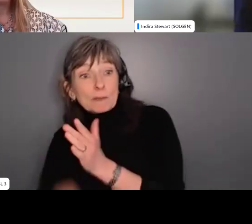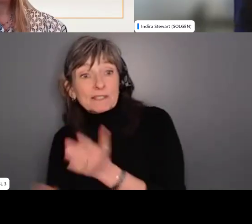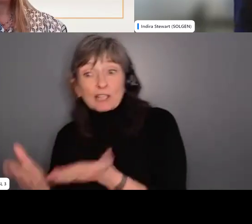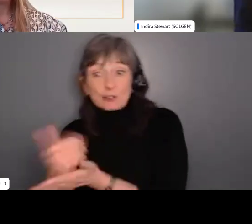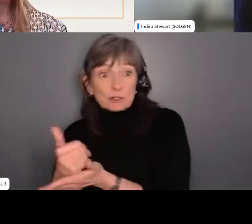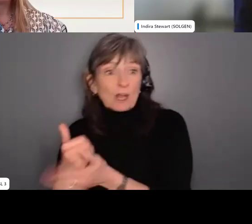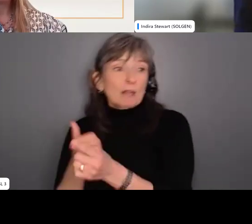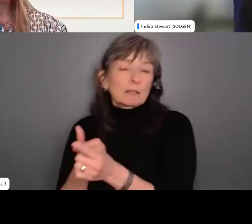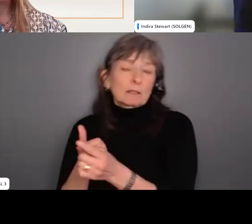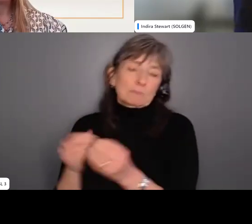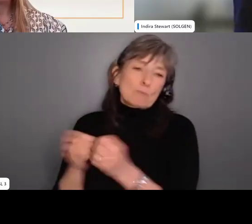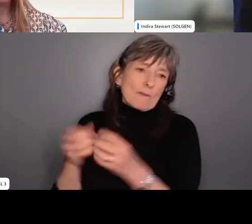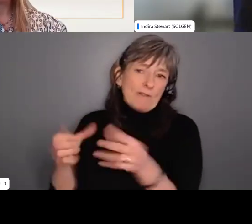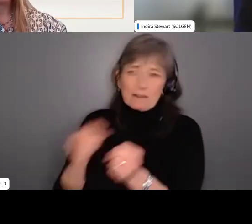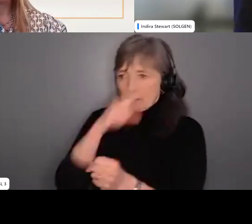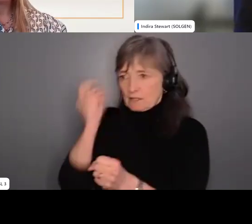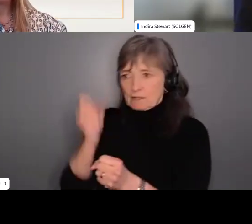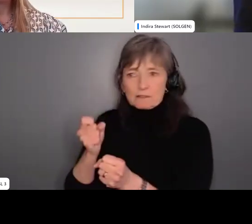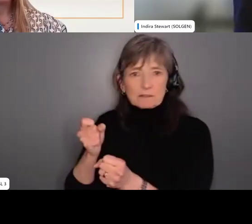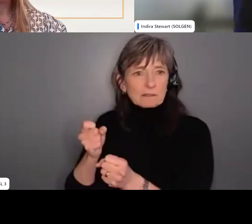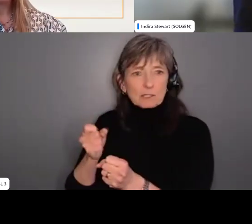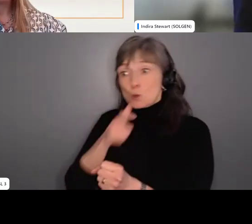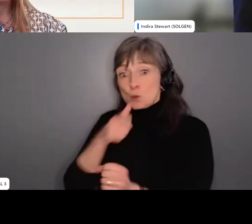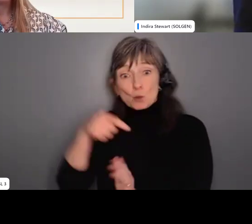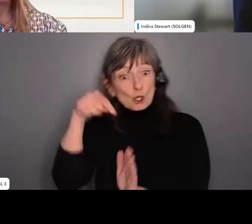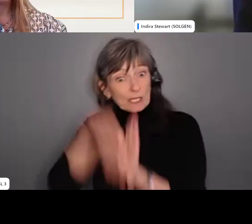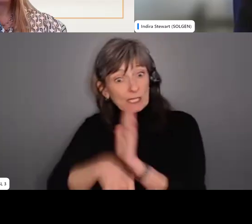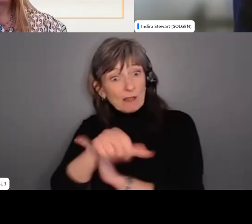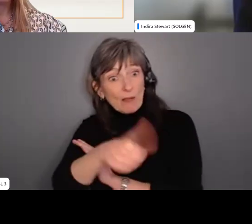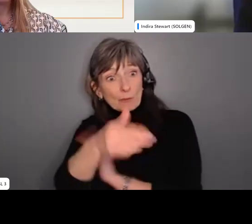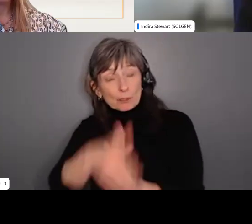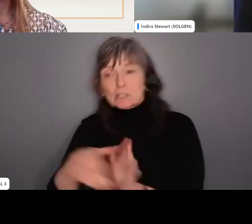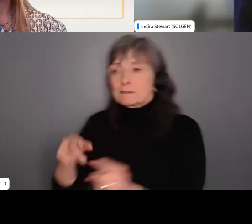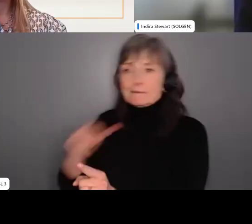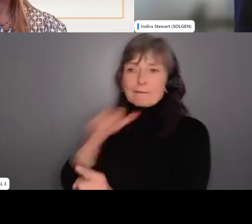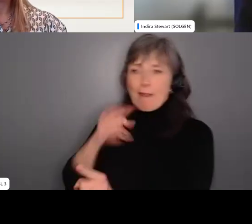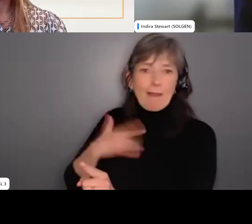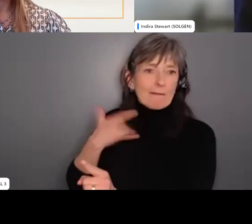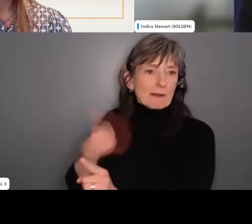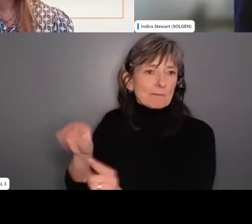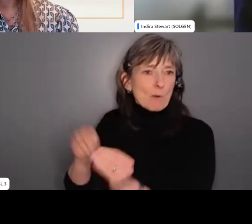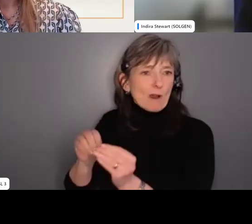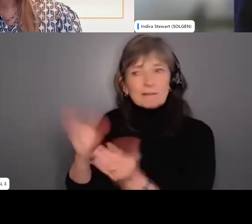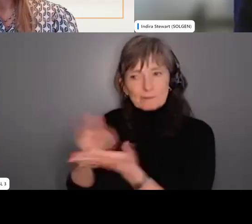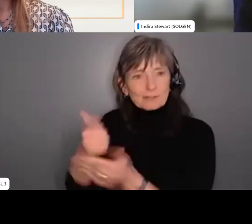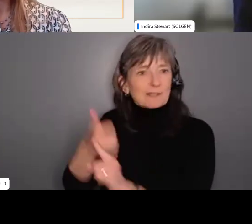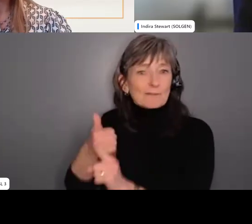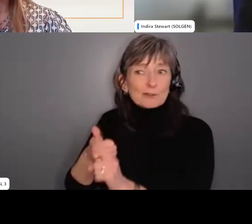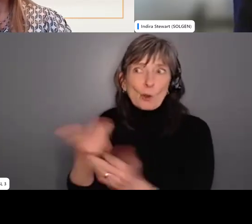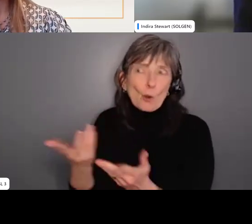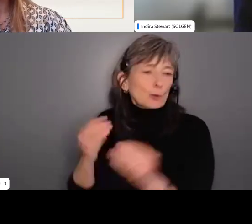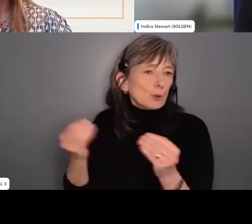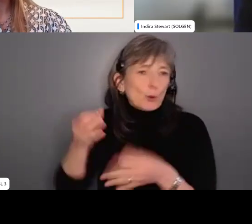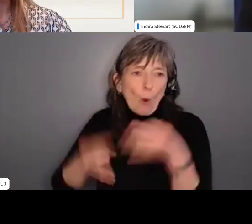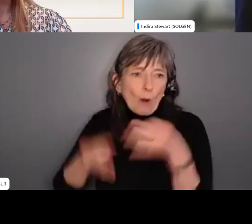the perpetrator is no longer living and there's no justice system proceedings. So yeah, we